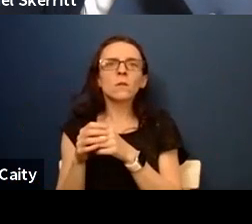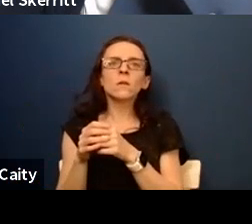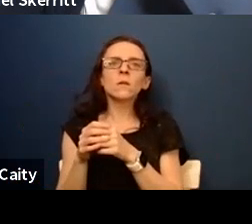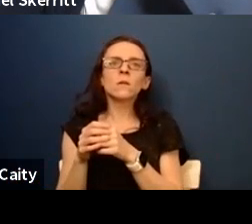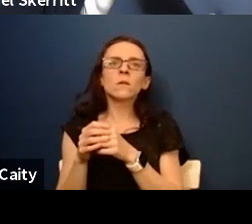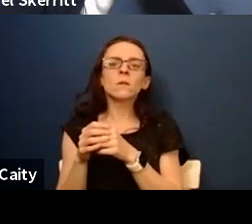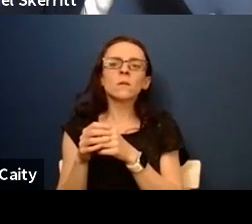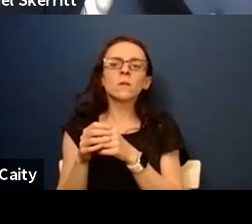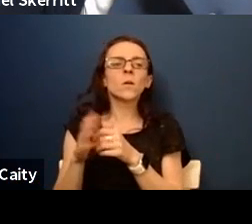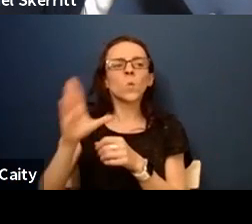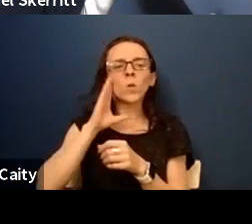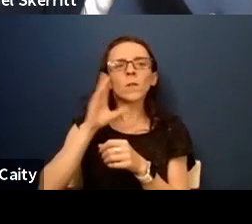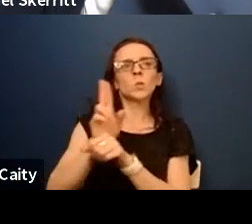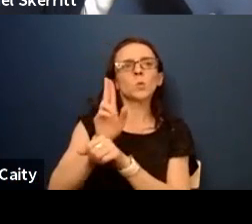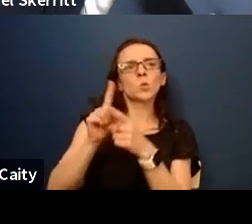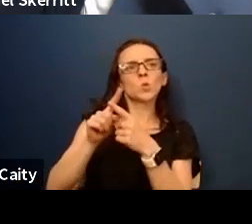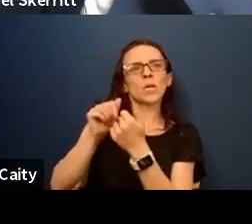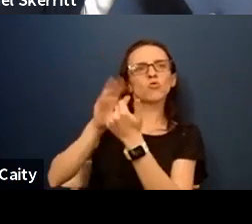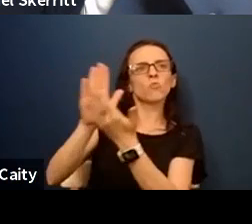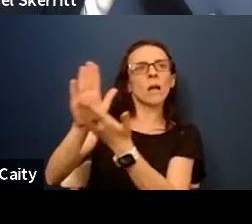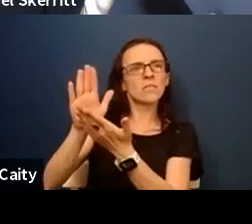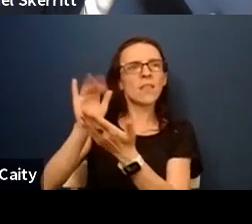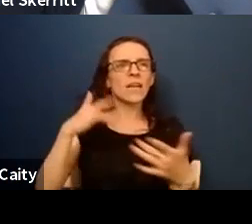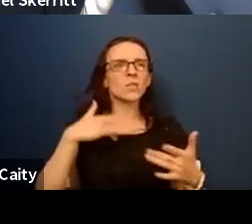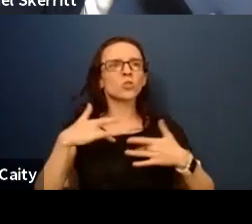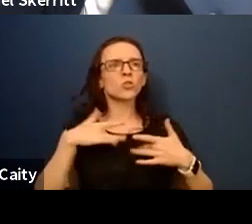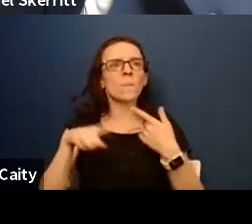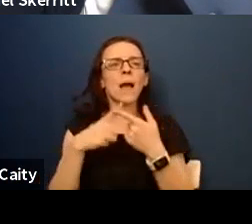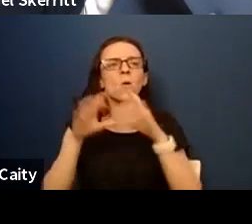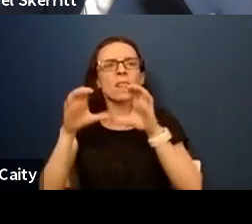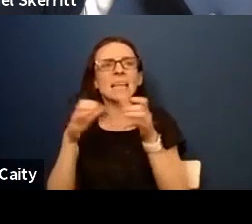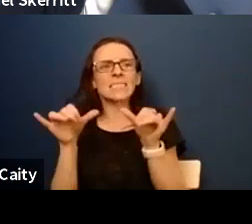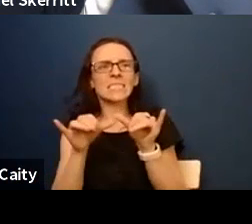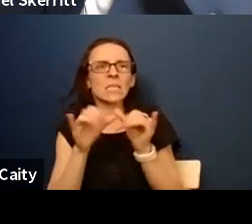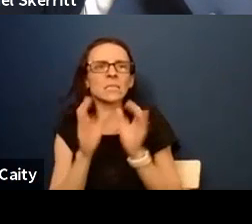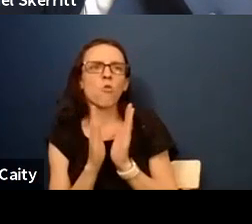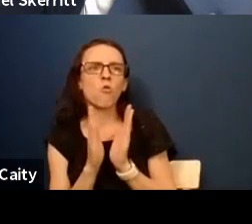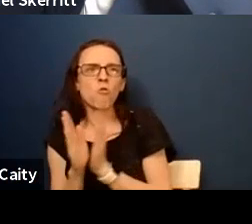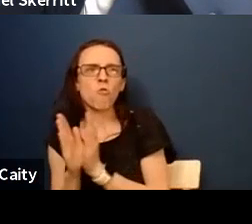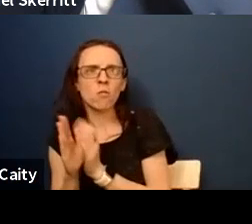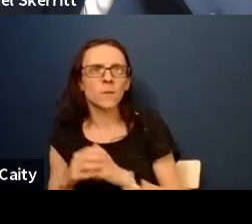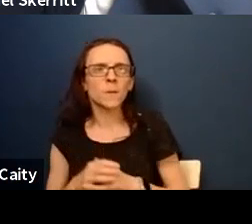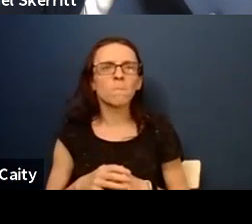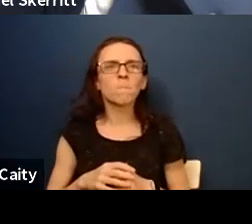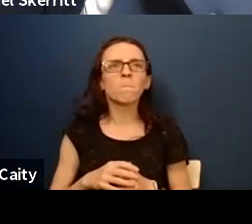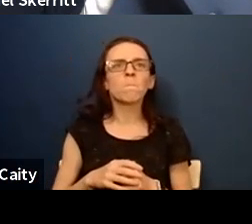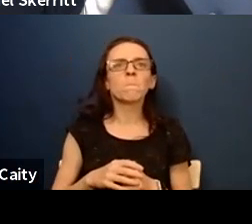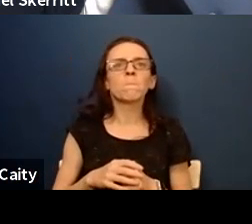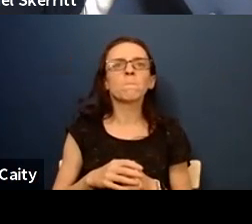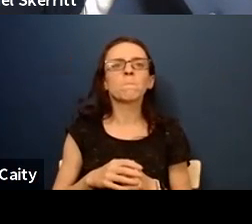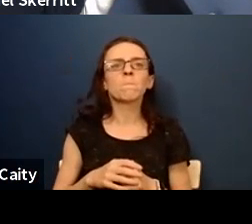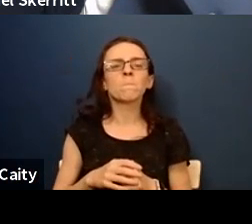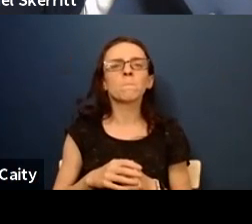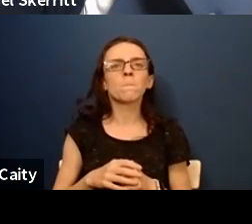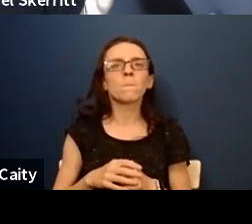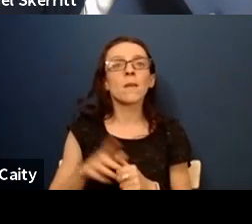to address the concern about the smaller class sizes, okay? The question for us is, this is